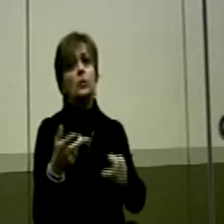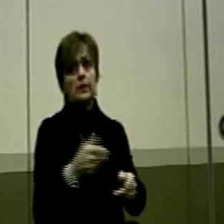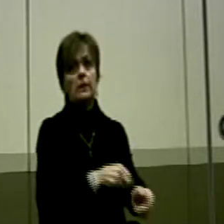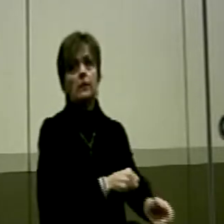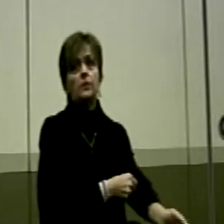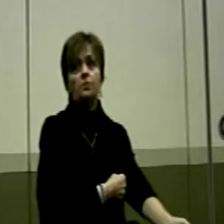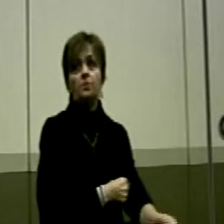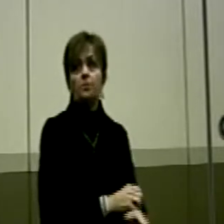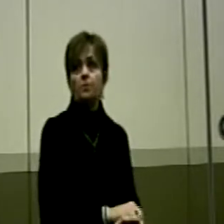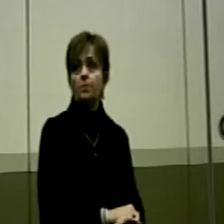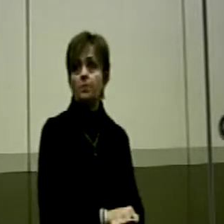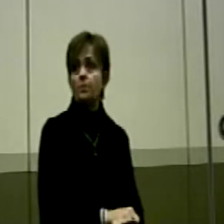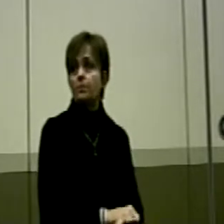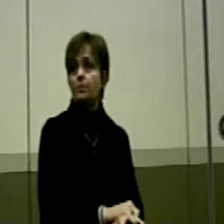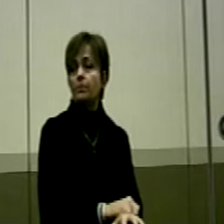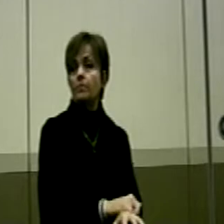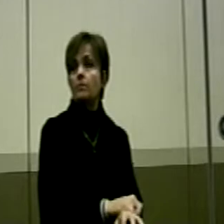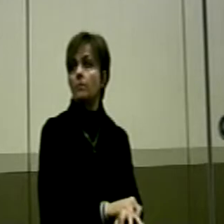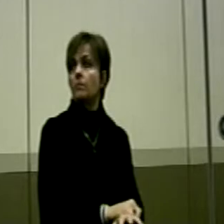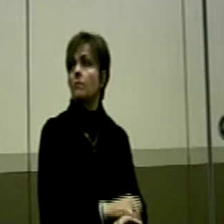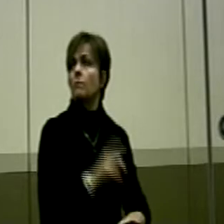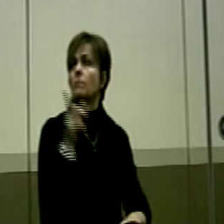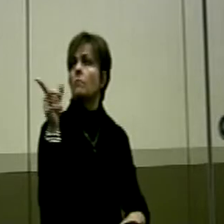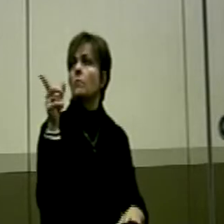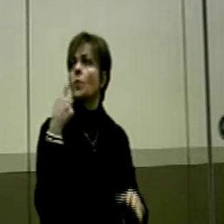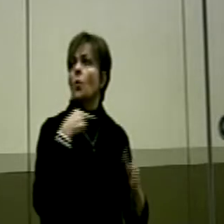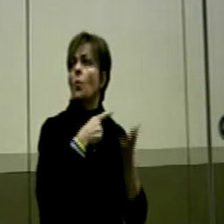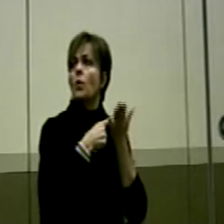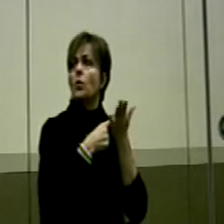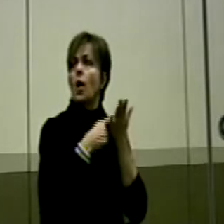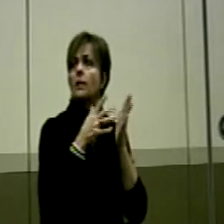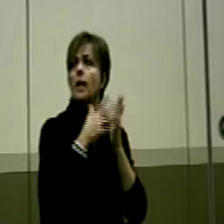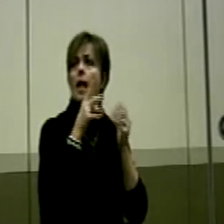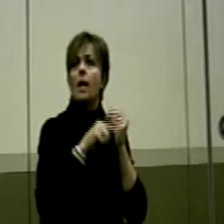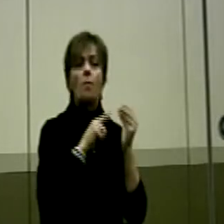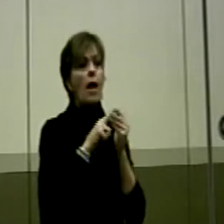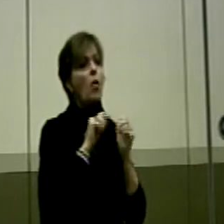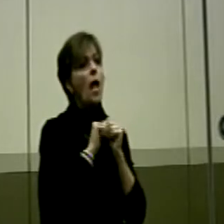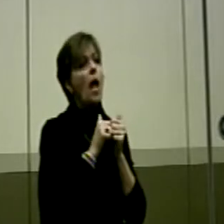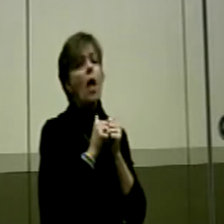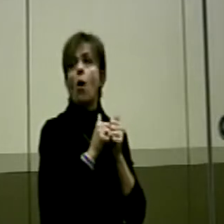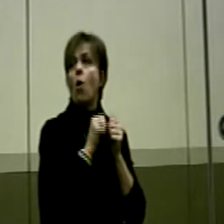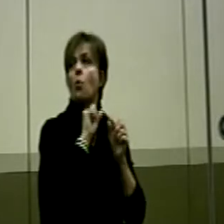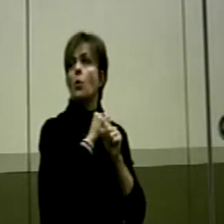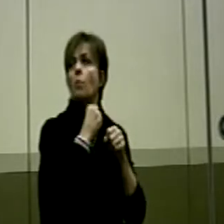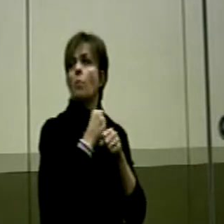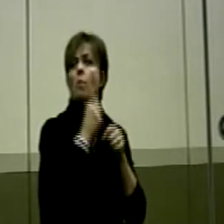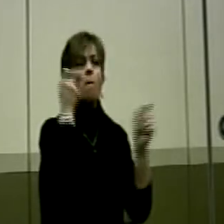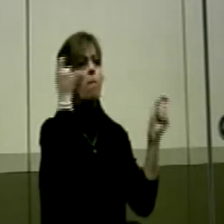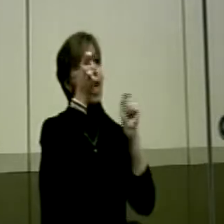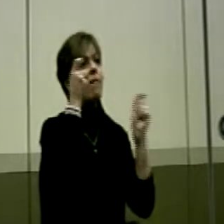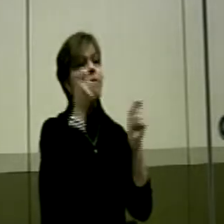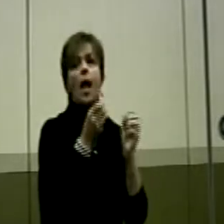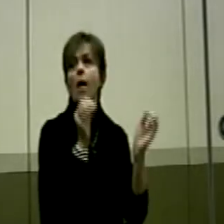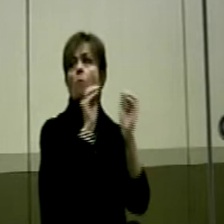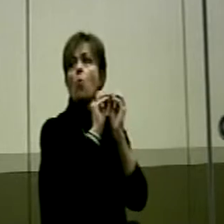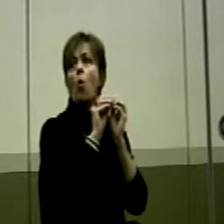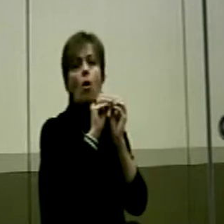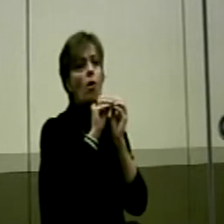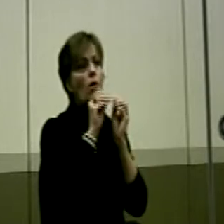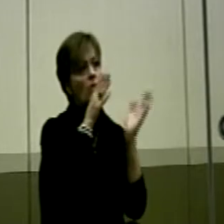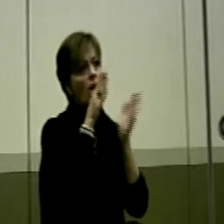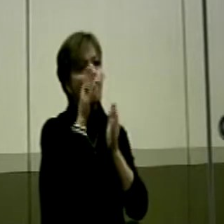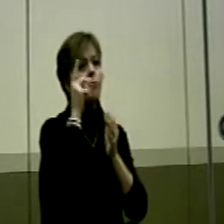language. The examples you have, I don't have any kid that can read that. And a lot of language. So to break it down and use a lot more